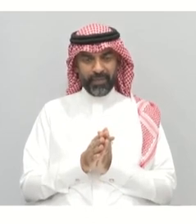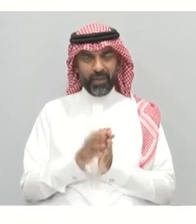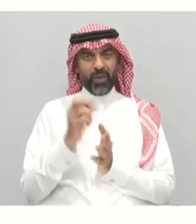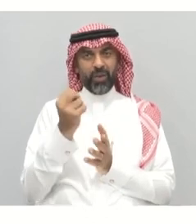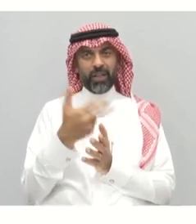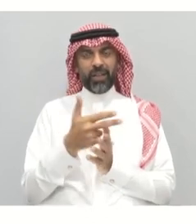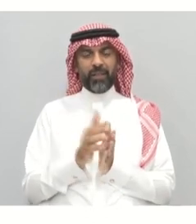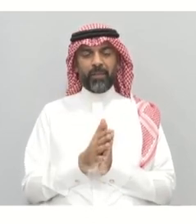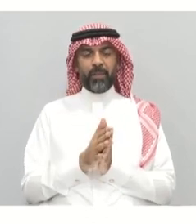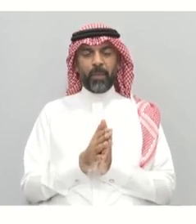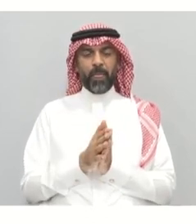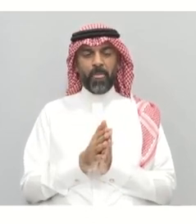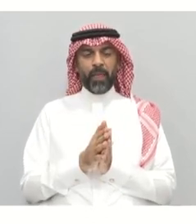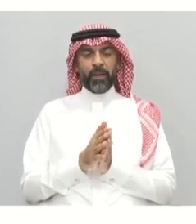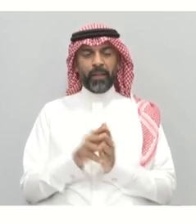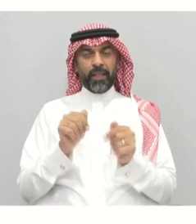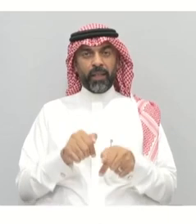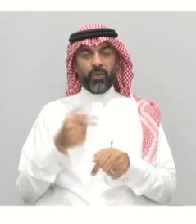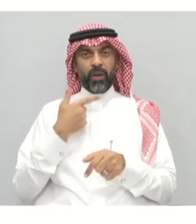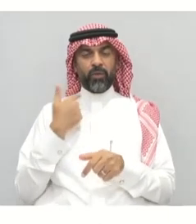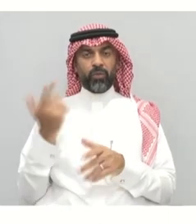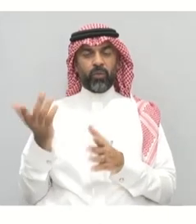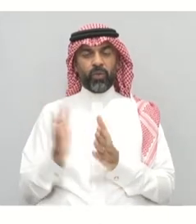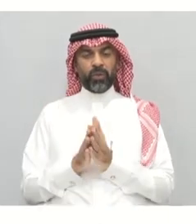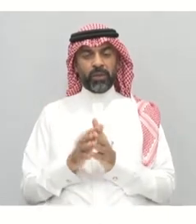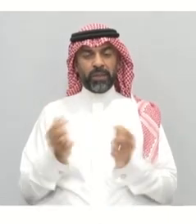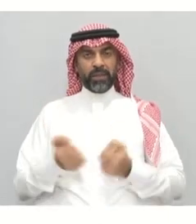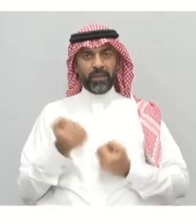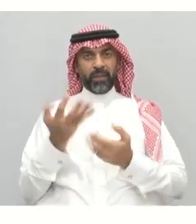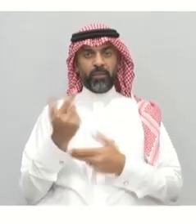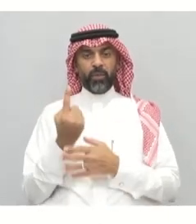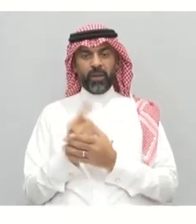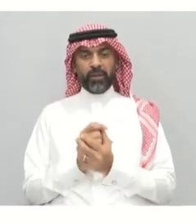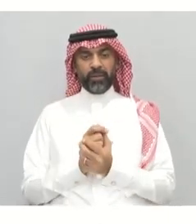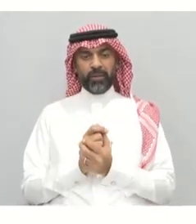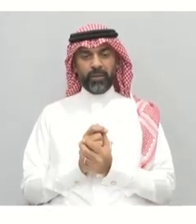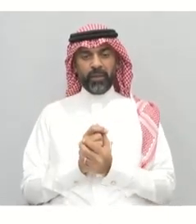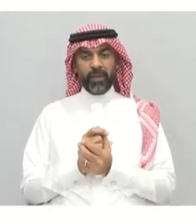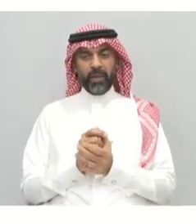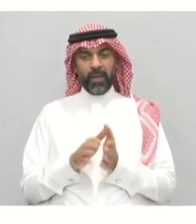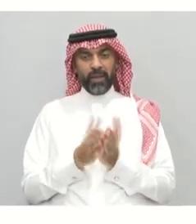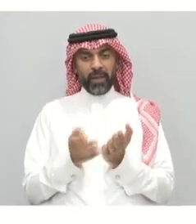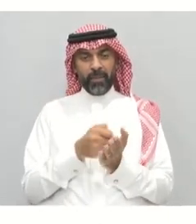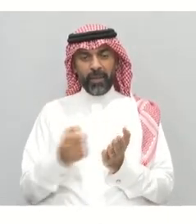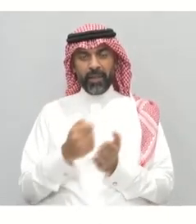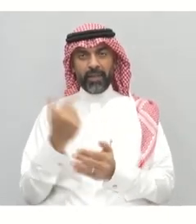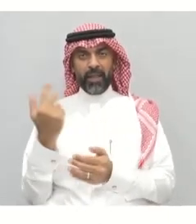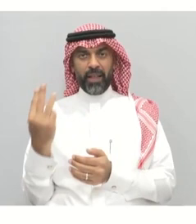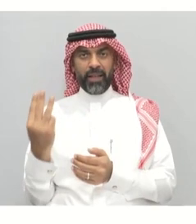Okay, so here we have exercise number one on page, as we said here, page 73.